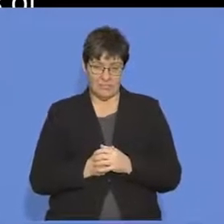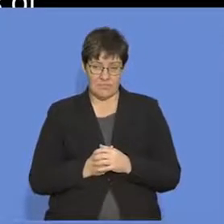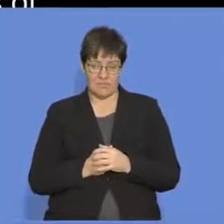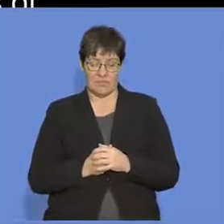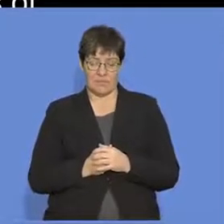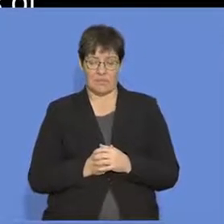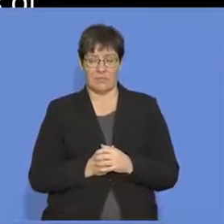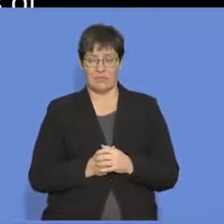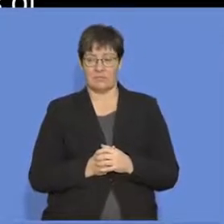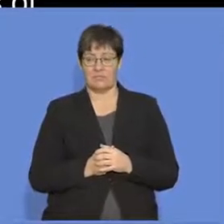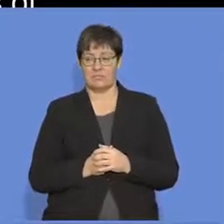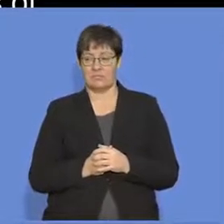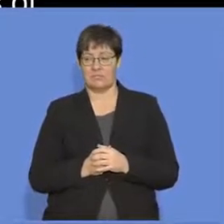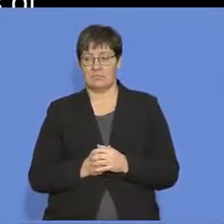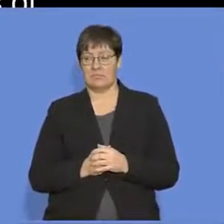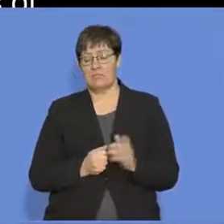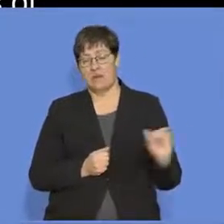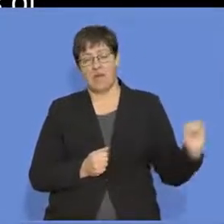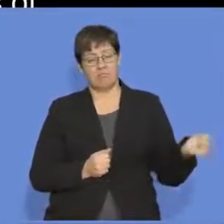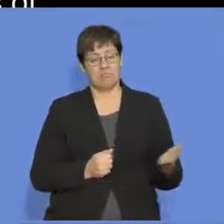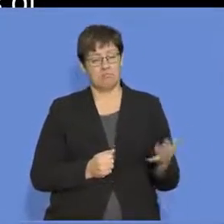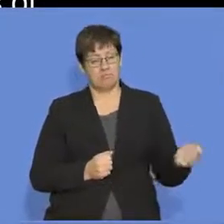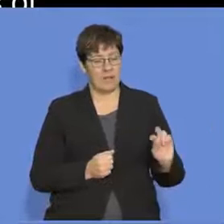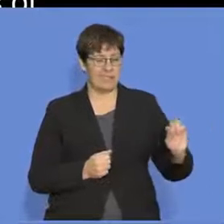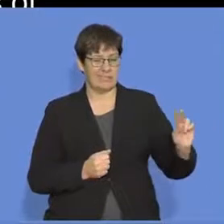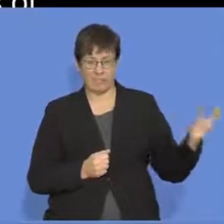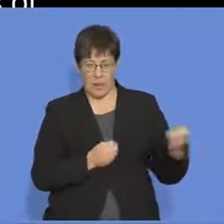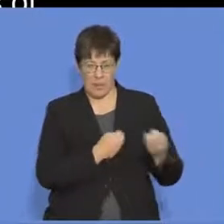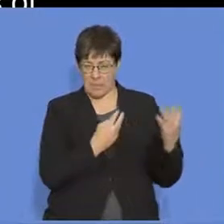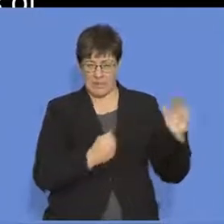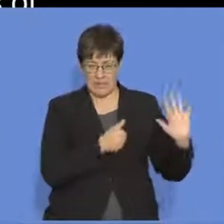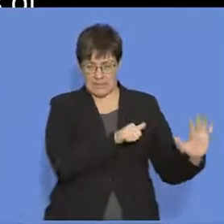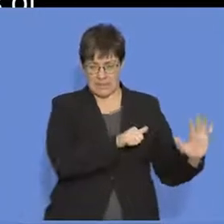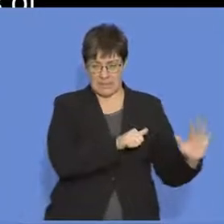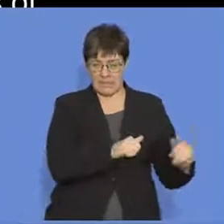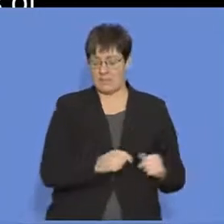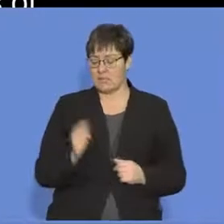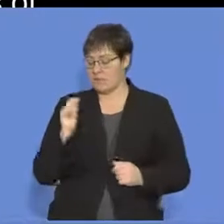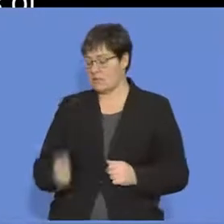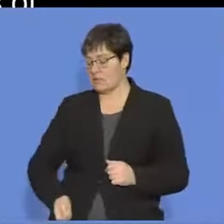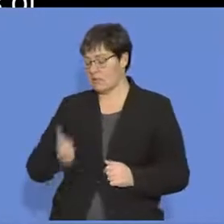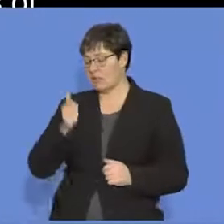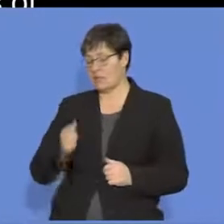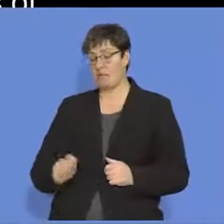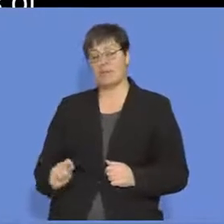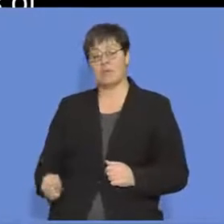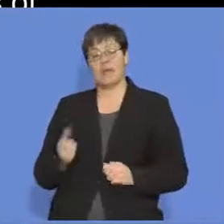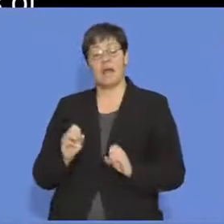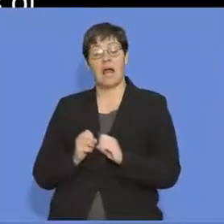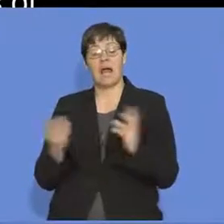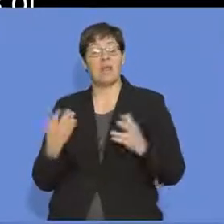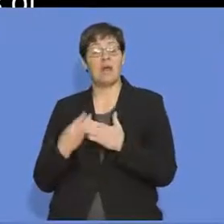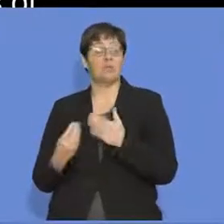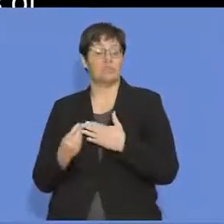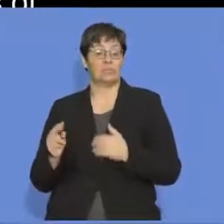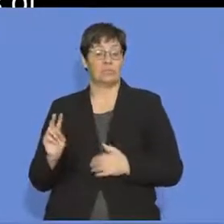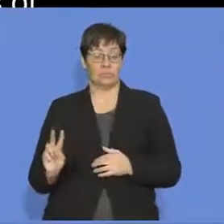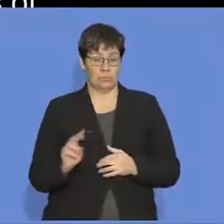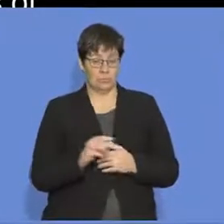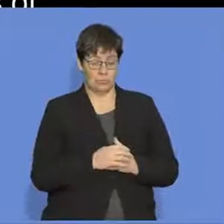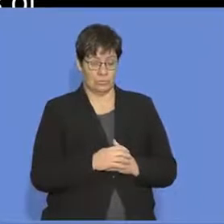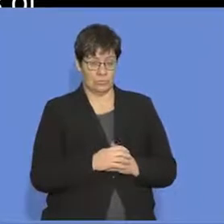dice rolls, which is what? 6, okay? With the number of what? Tossing a coin, which